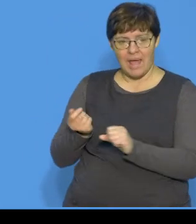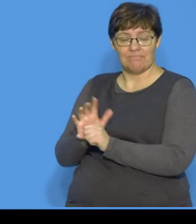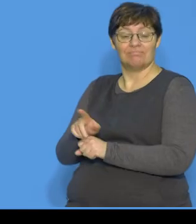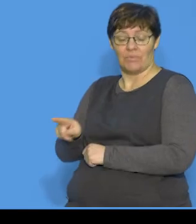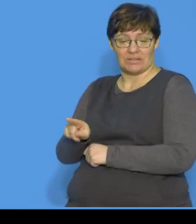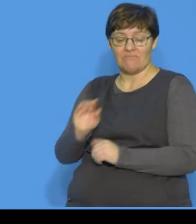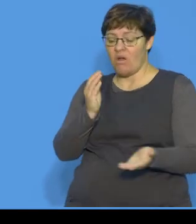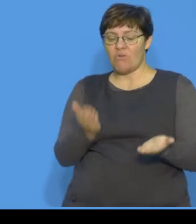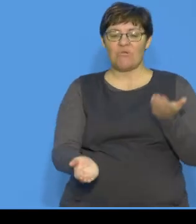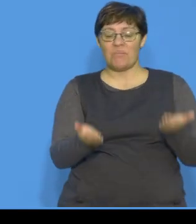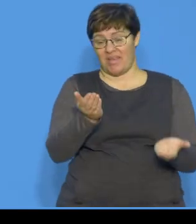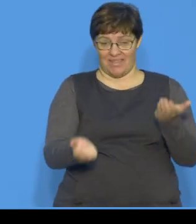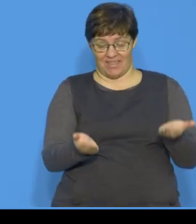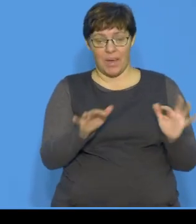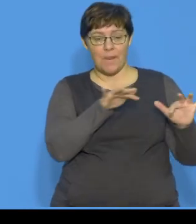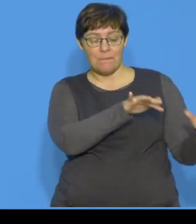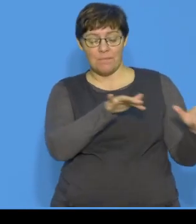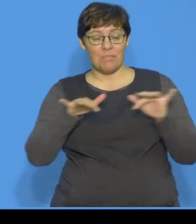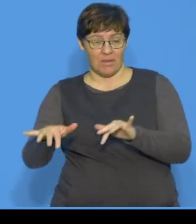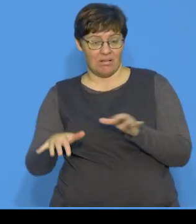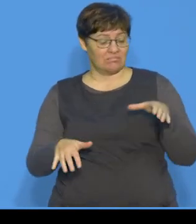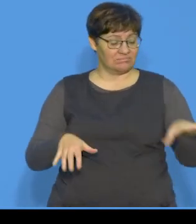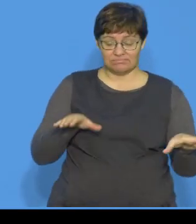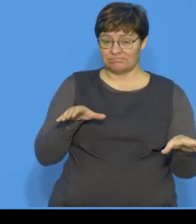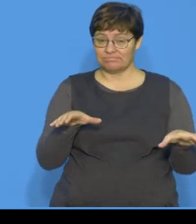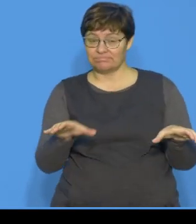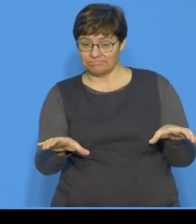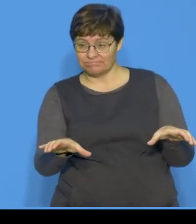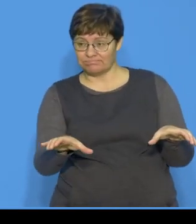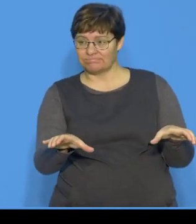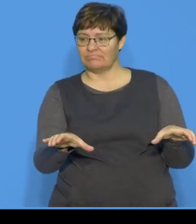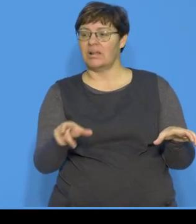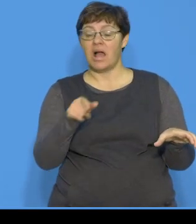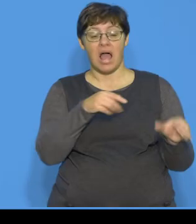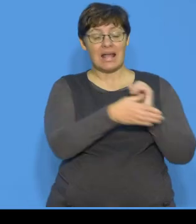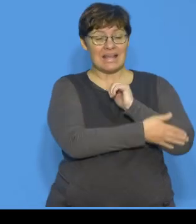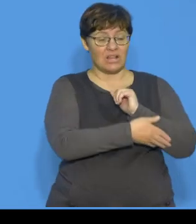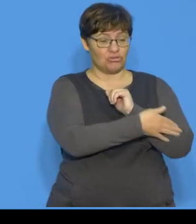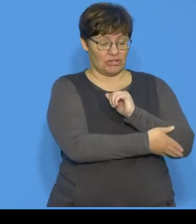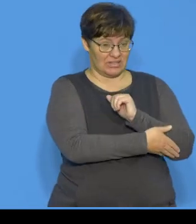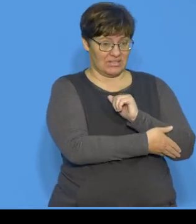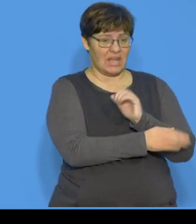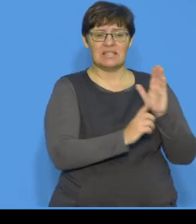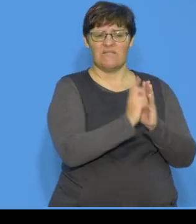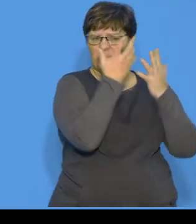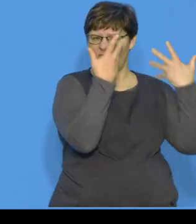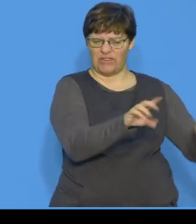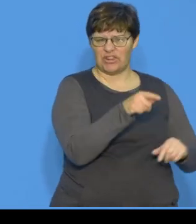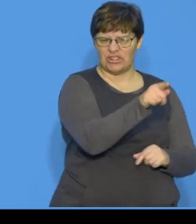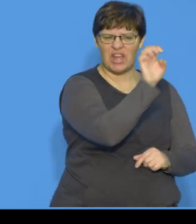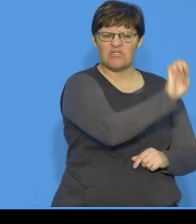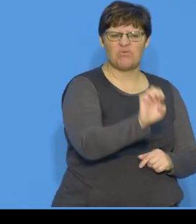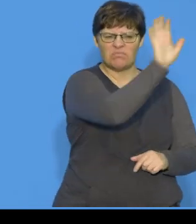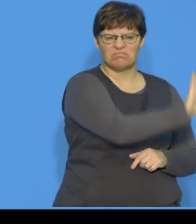of comparing the population growth of developed and developing